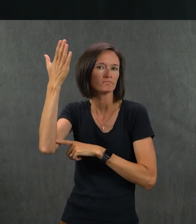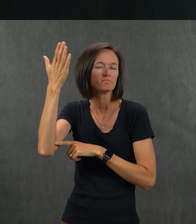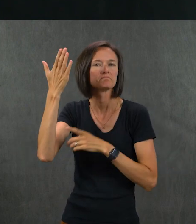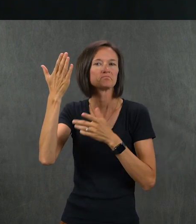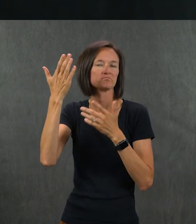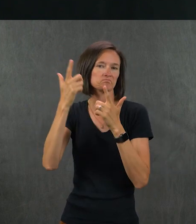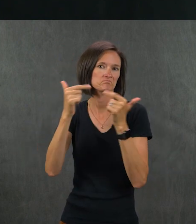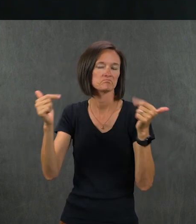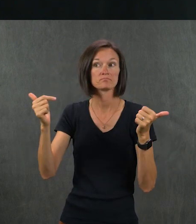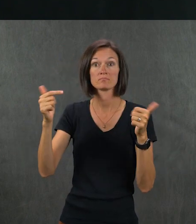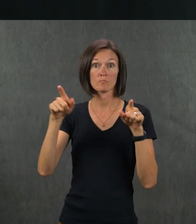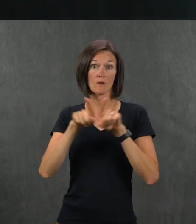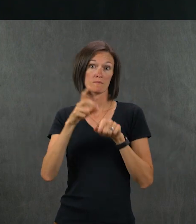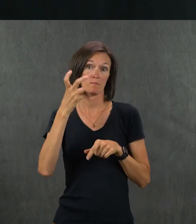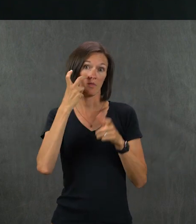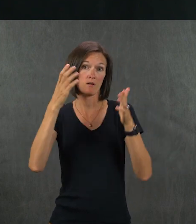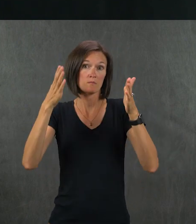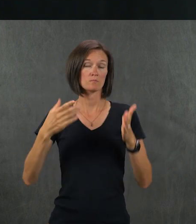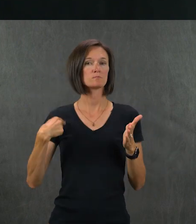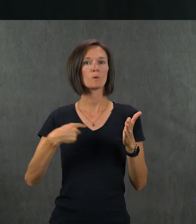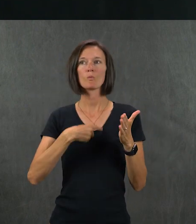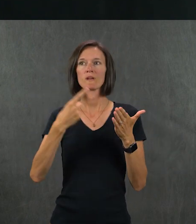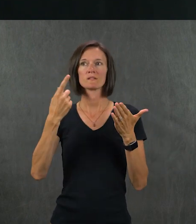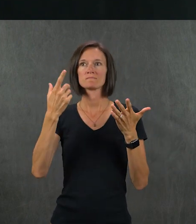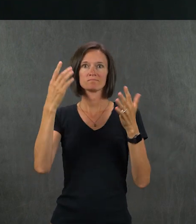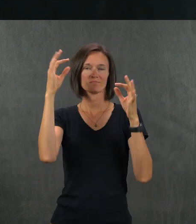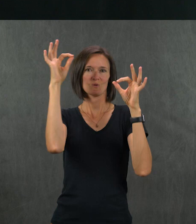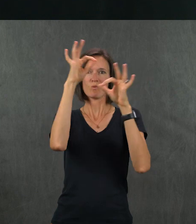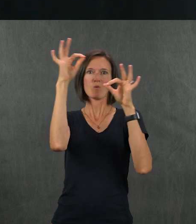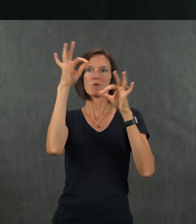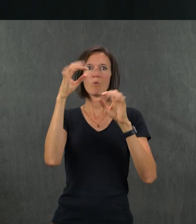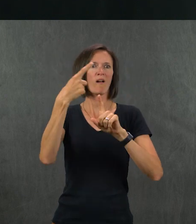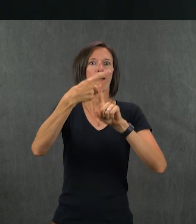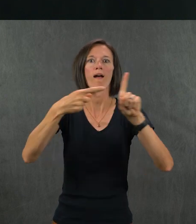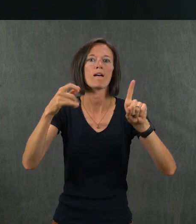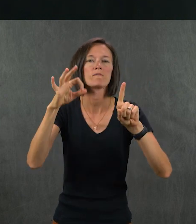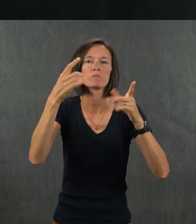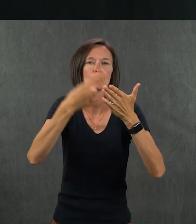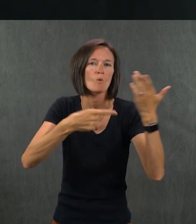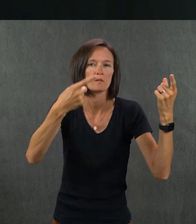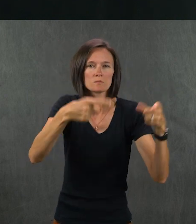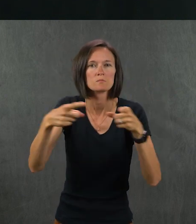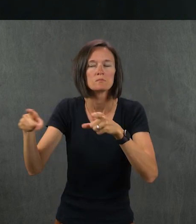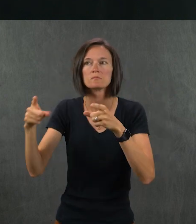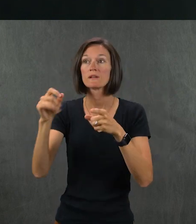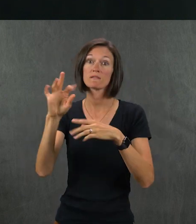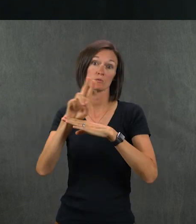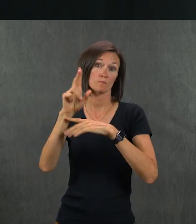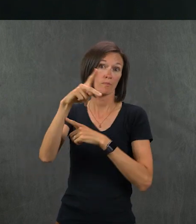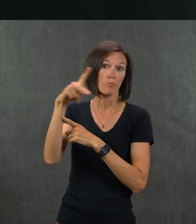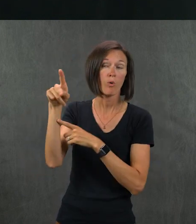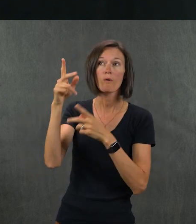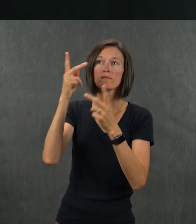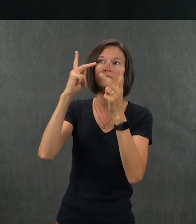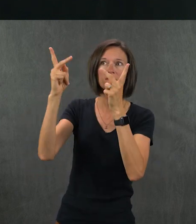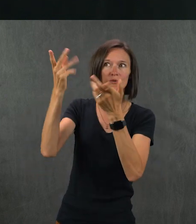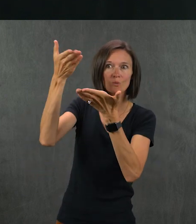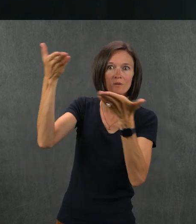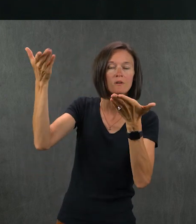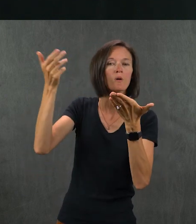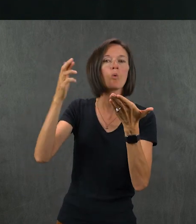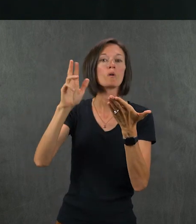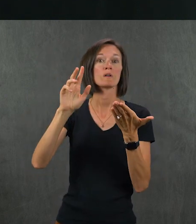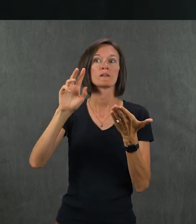and as a blind individual, we just don't know sometimes half of what's going on. Because if there's PowerPoint, there's